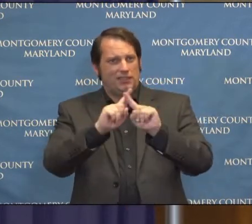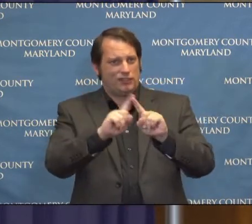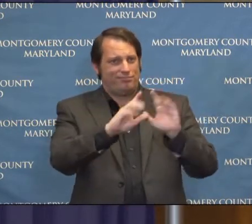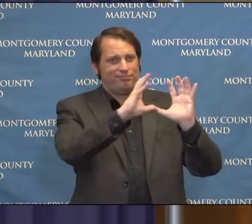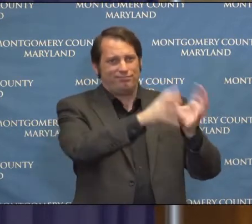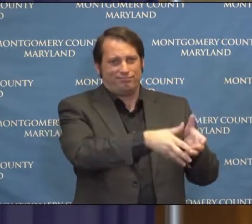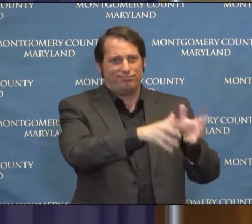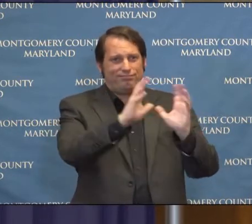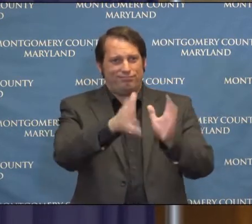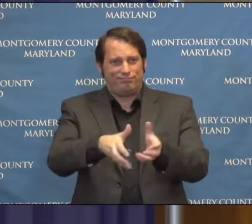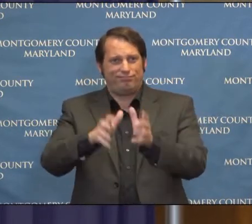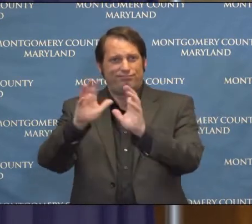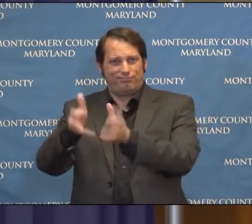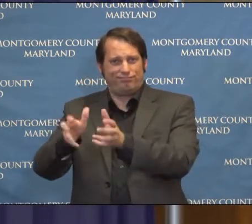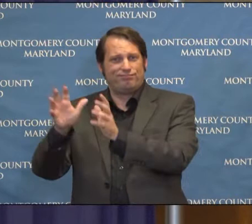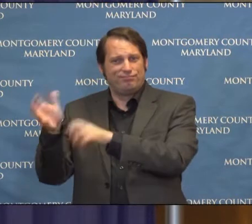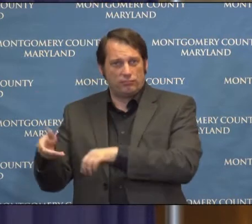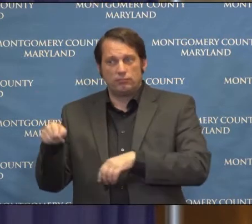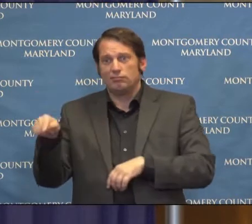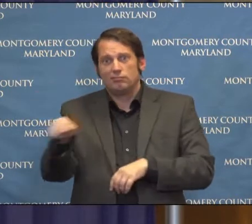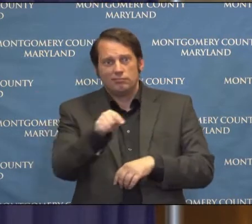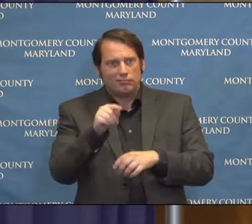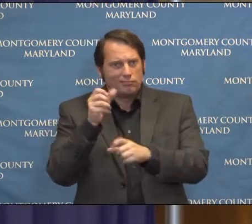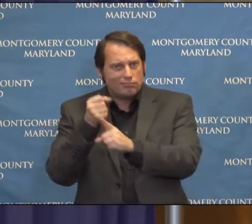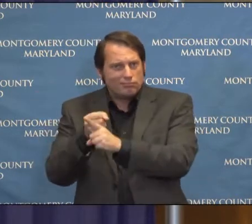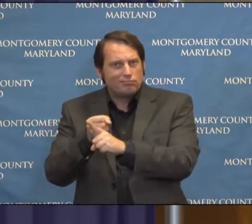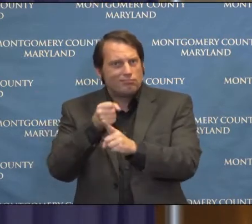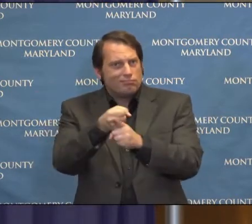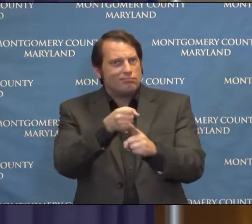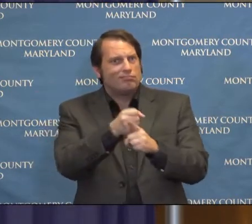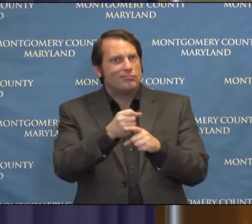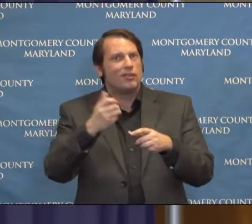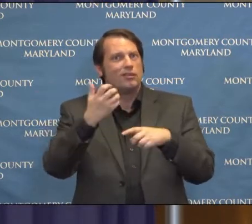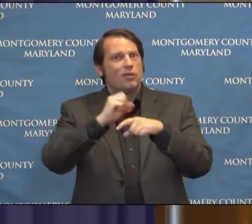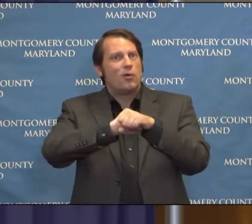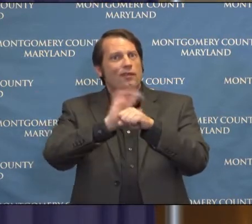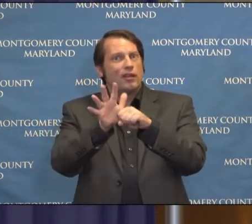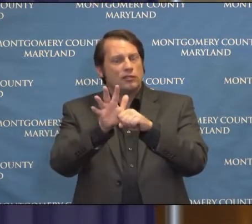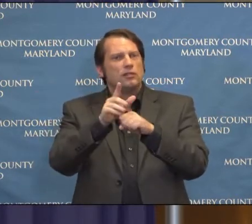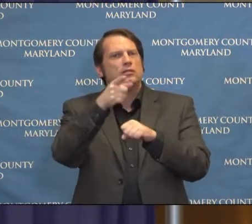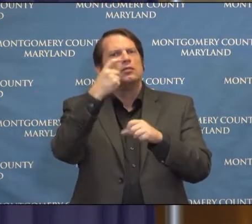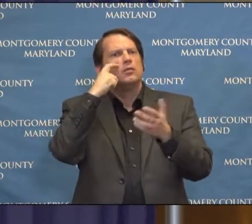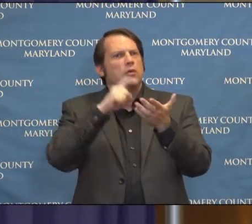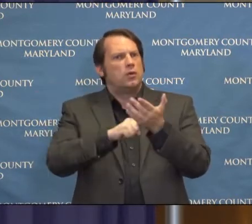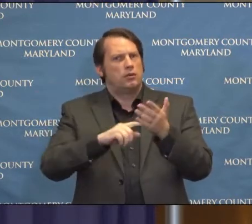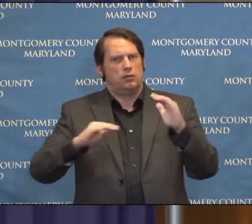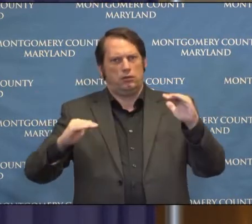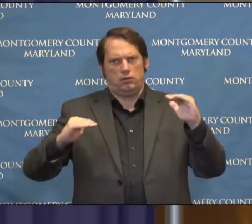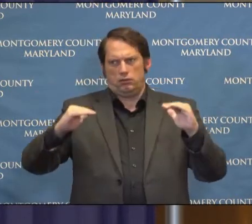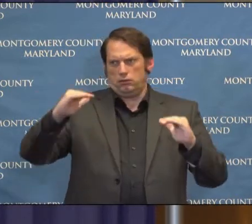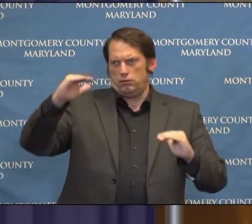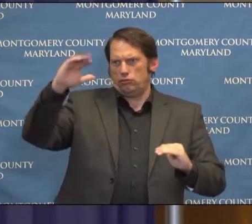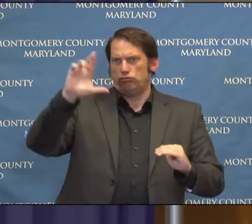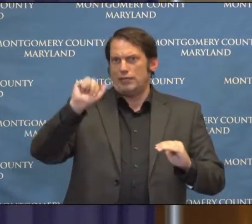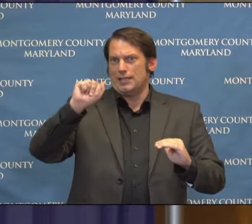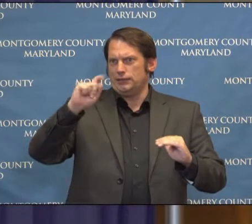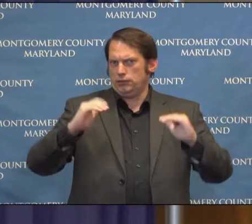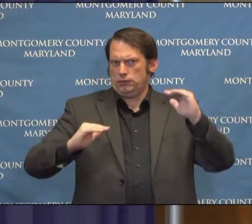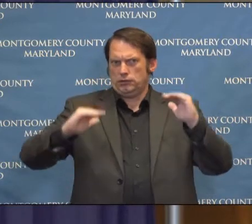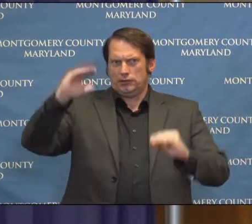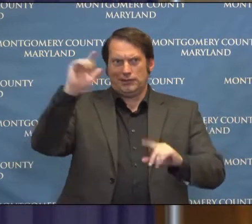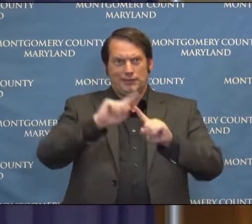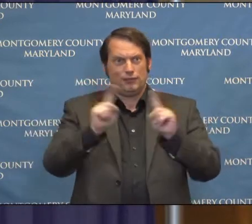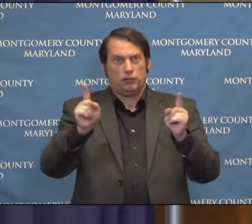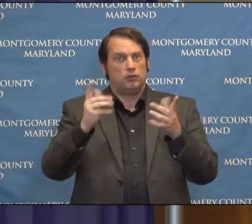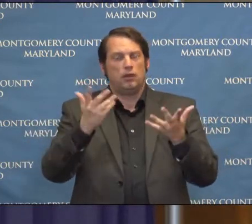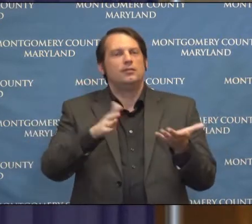disparities is in terms of the disease course, the fatality rate, and the morbidity associated with COVID-19 in